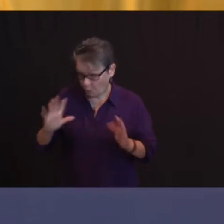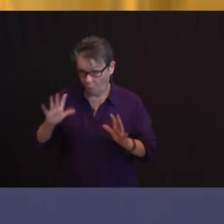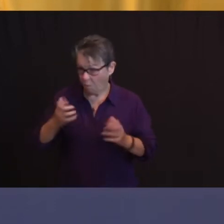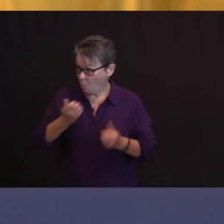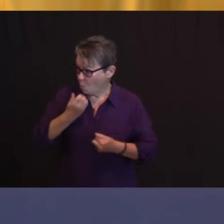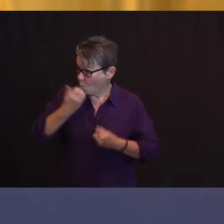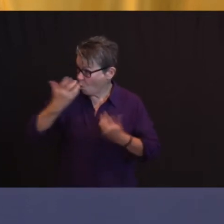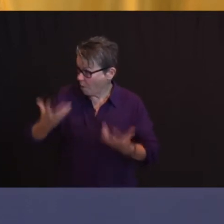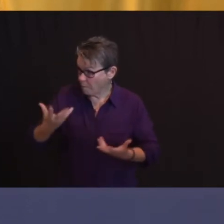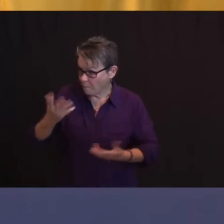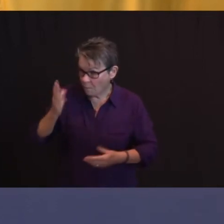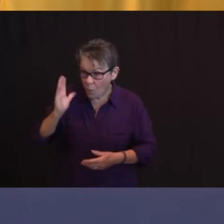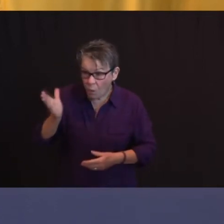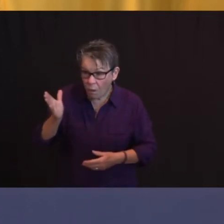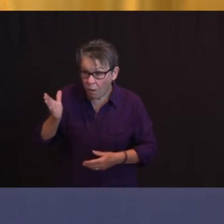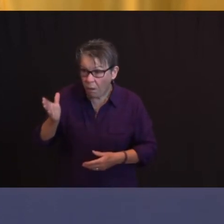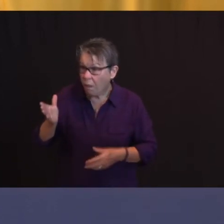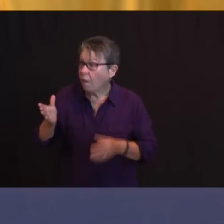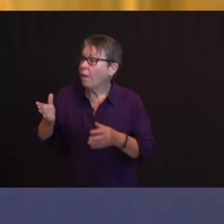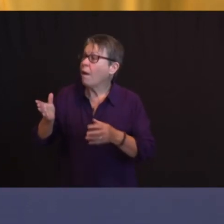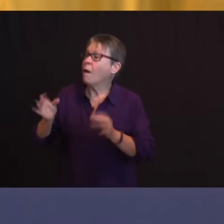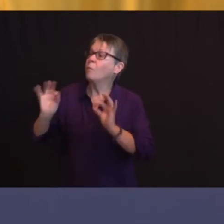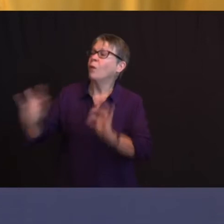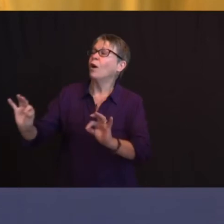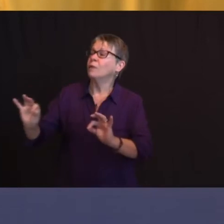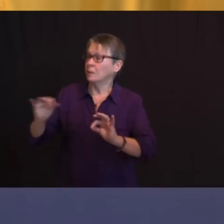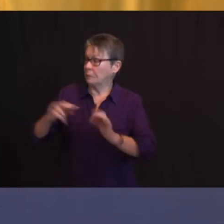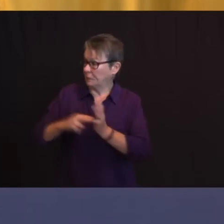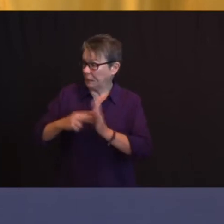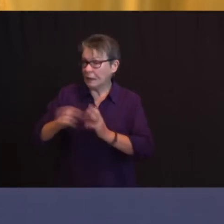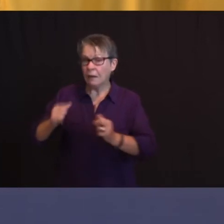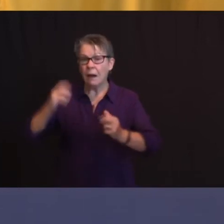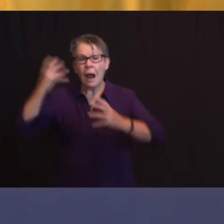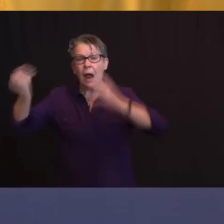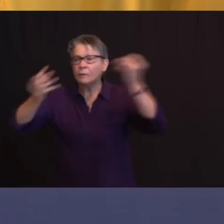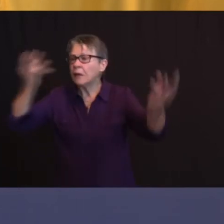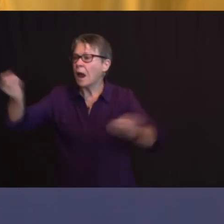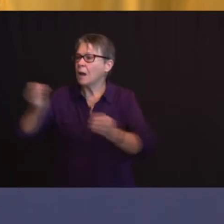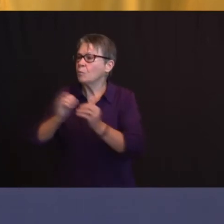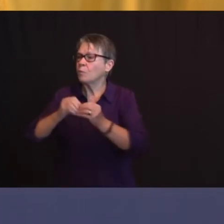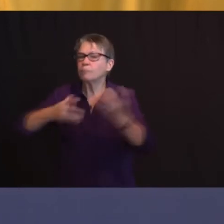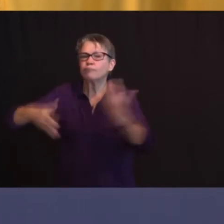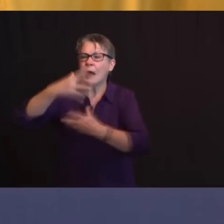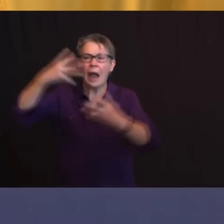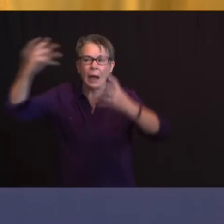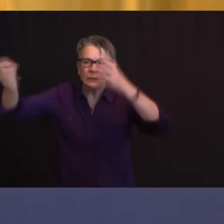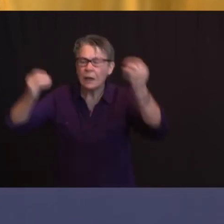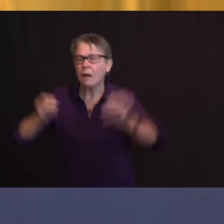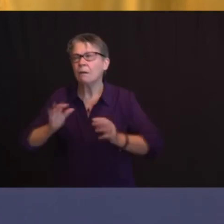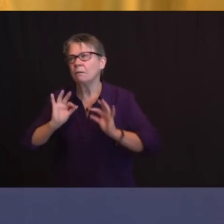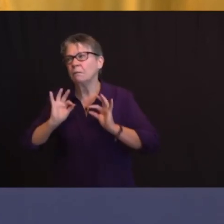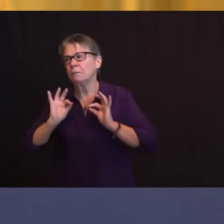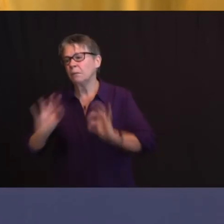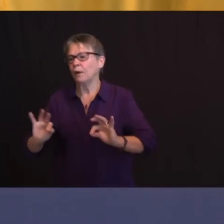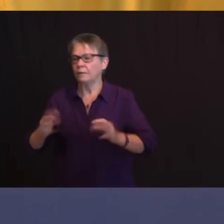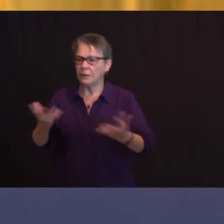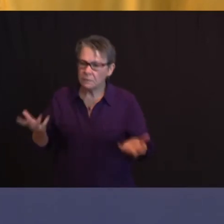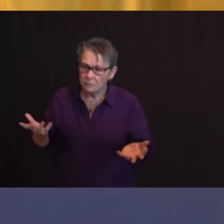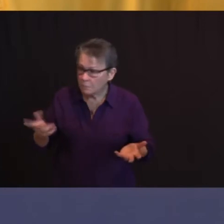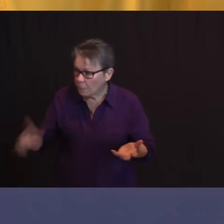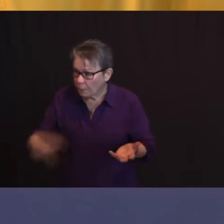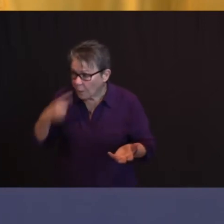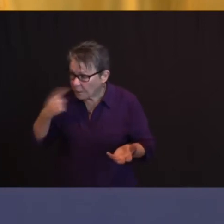were outside the past 2 nights, and it was less than fun at a couple of moments. But anything you got, I think weather is going in the right direction, but anything on